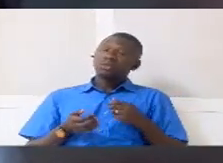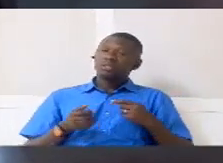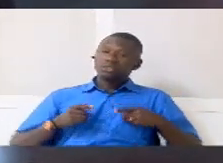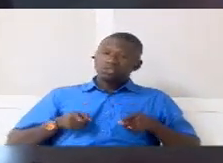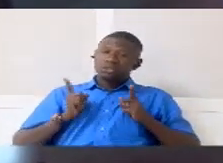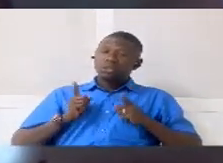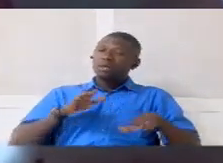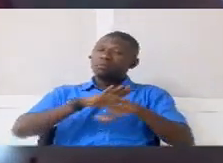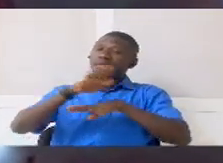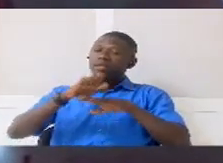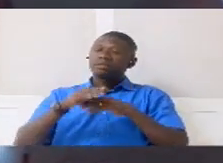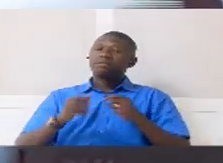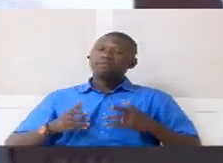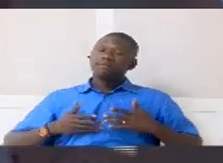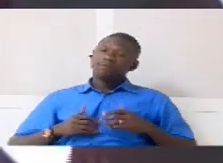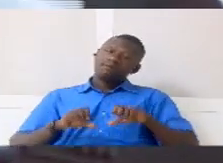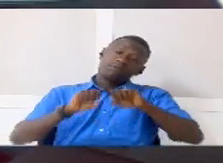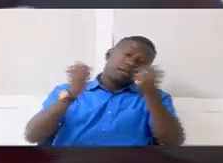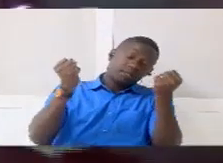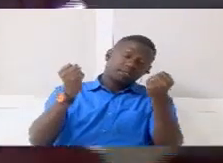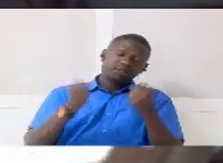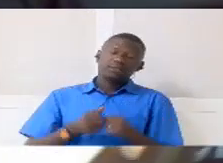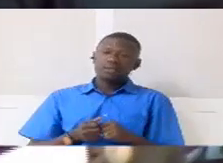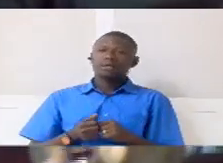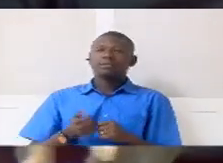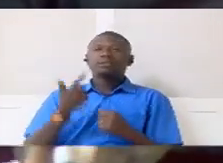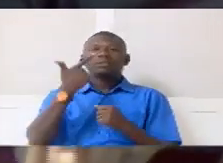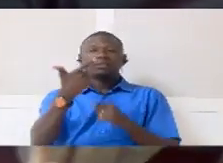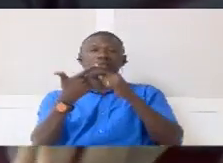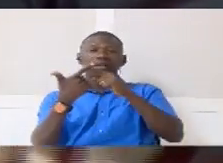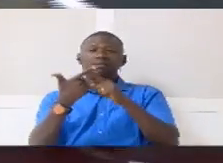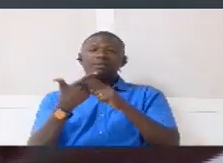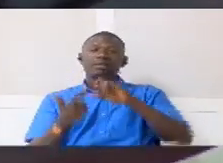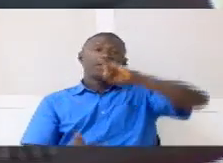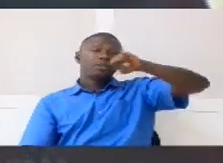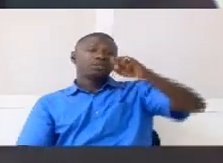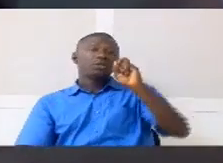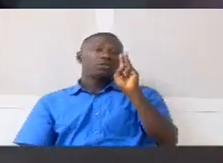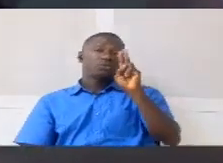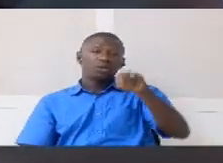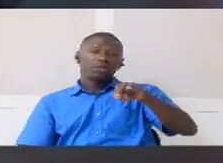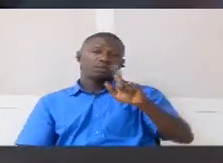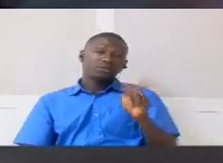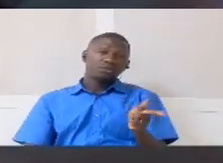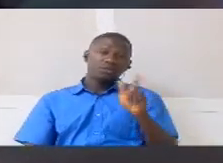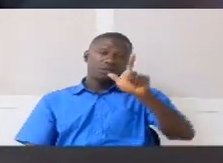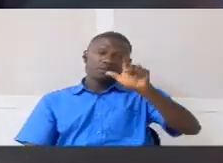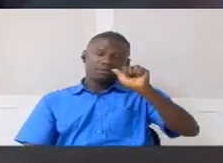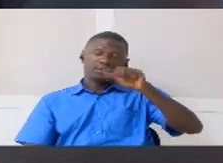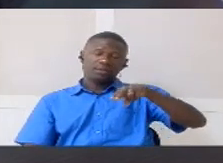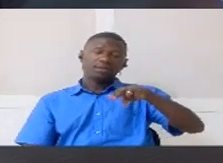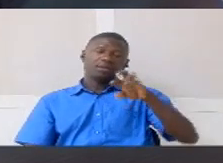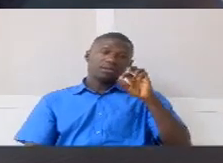the Junglers Part Two. In view of the loss of 2 2 weeks of public